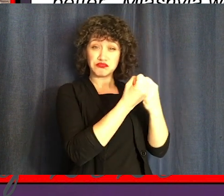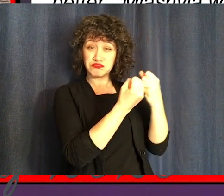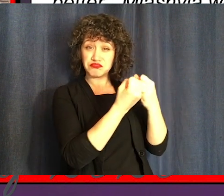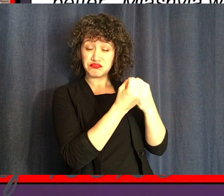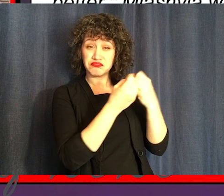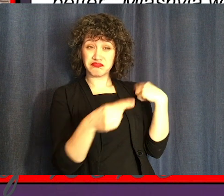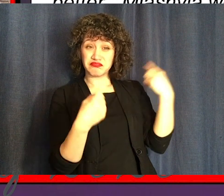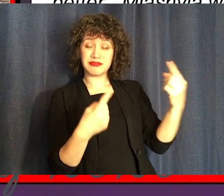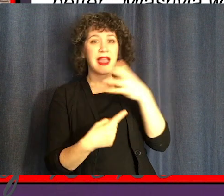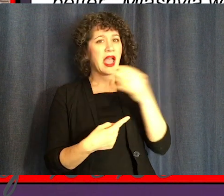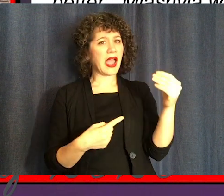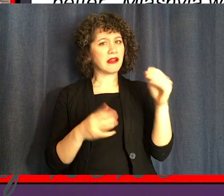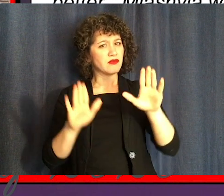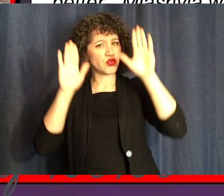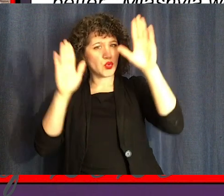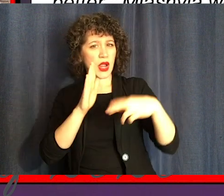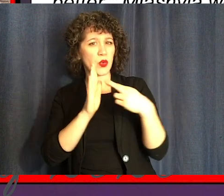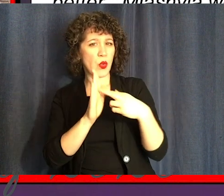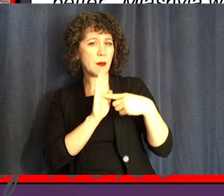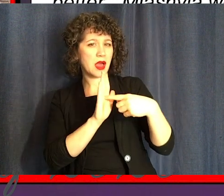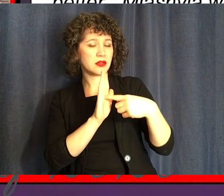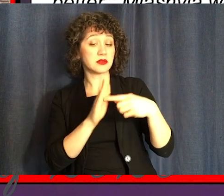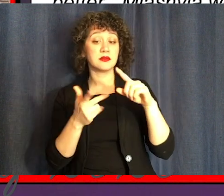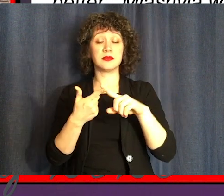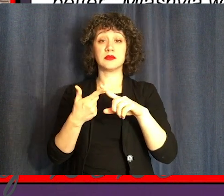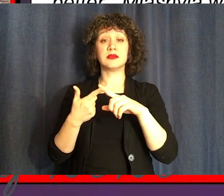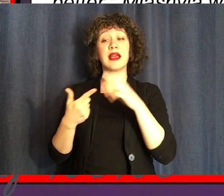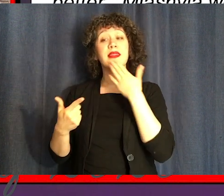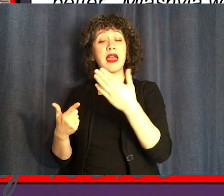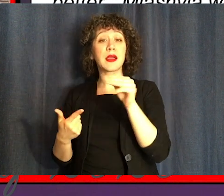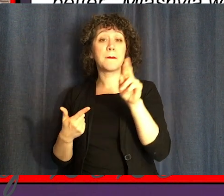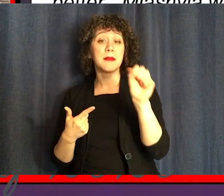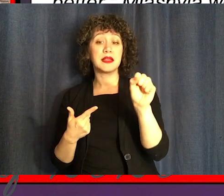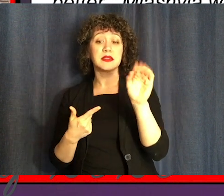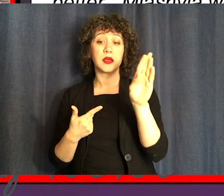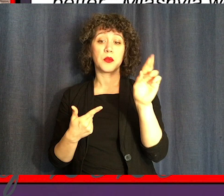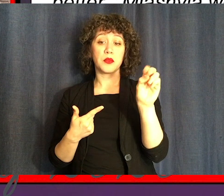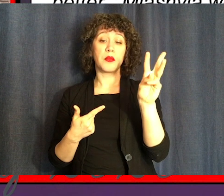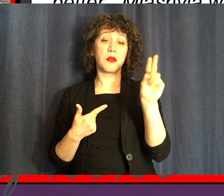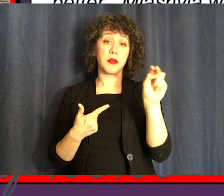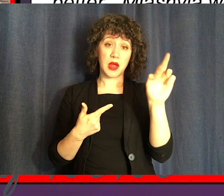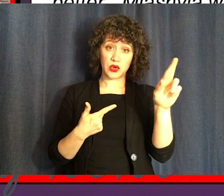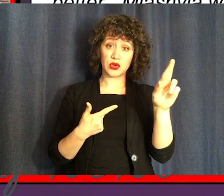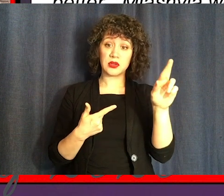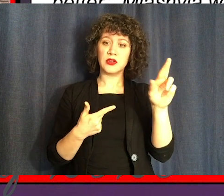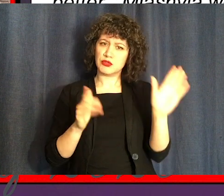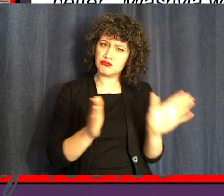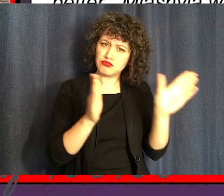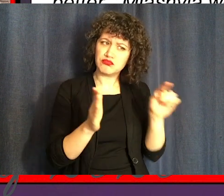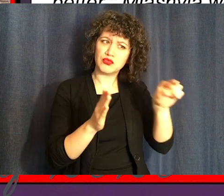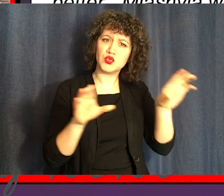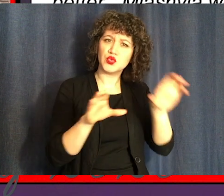great role models. She'd like to thank Mrs. Browner for pushing her to be her greatest and to do better. Mishaila would